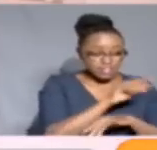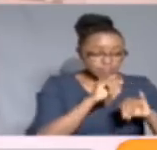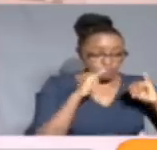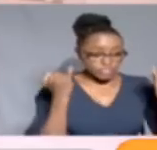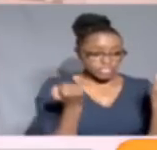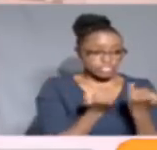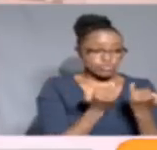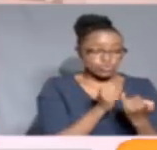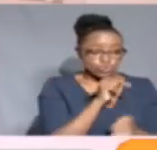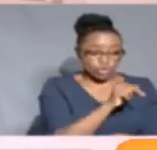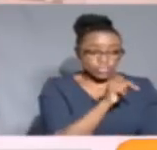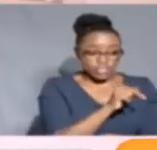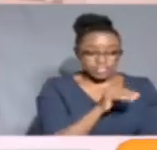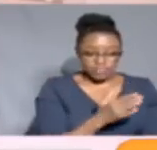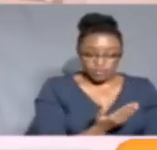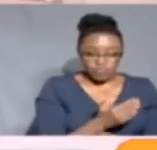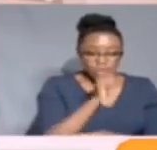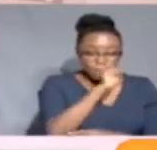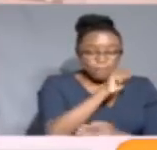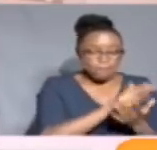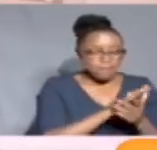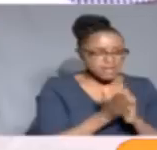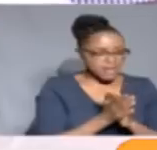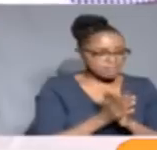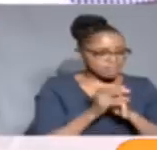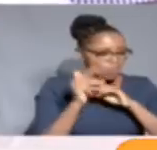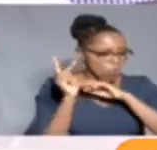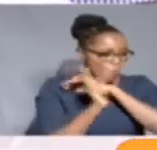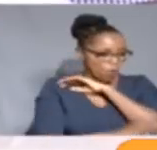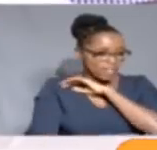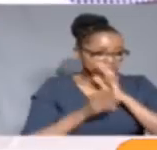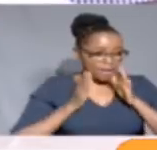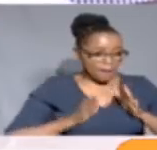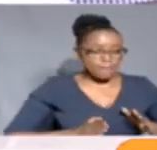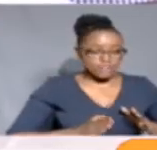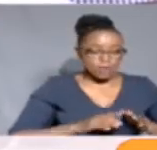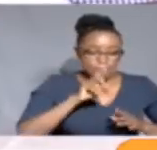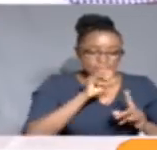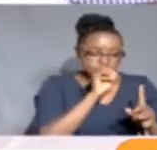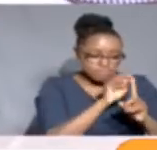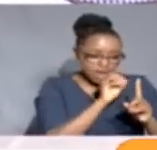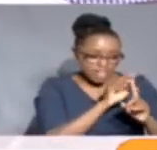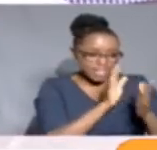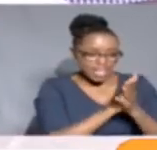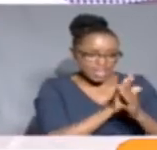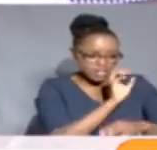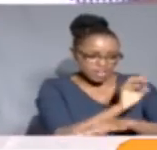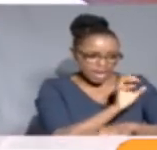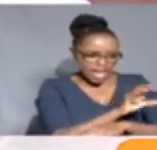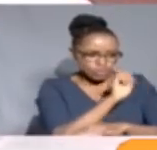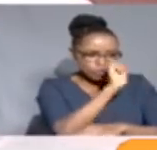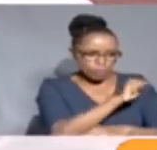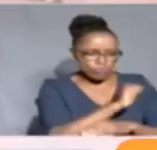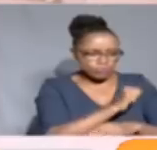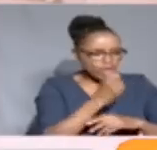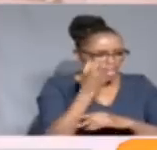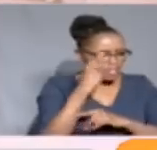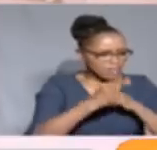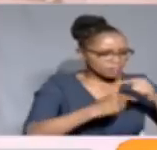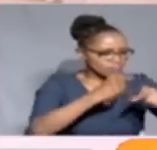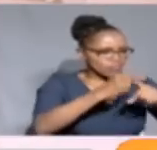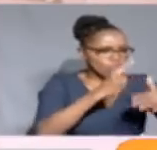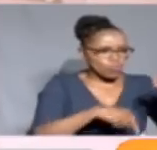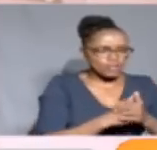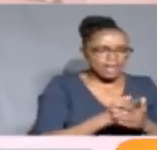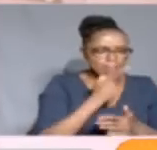institutions, yeah. And they can actually become worse. So somebody has to mentor them, counsel them, understand what is going on. Parenting is a